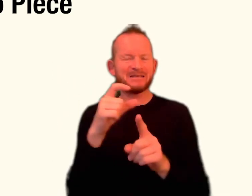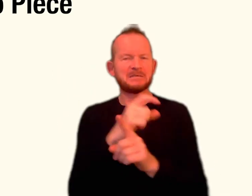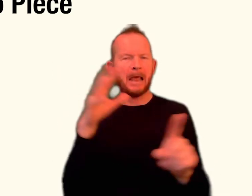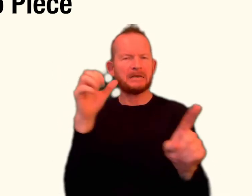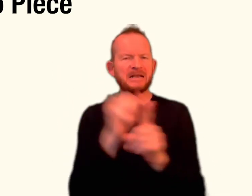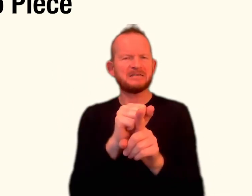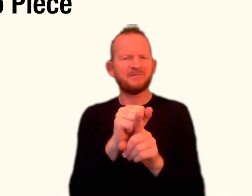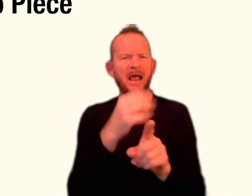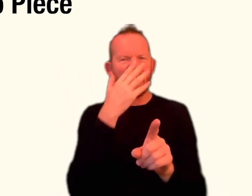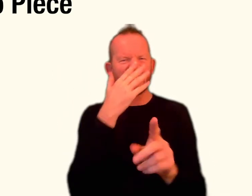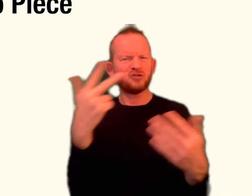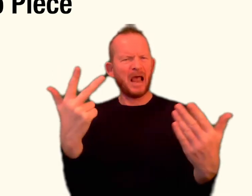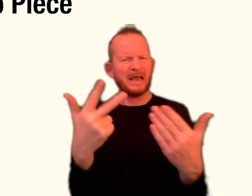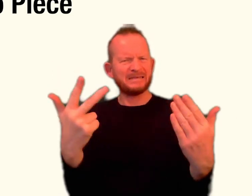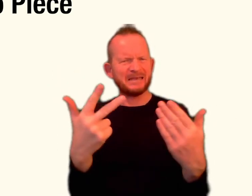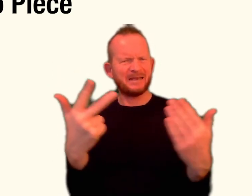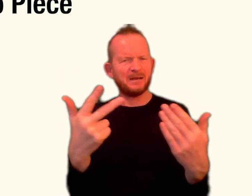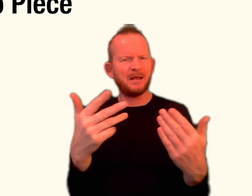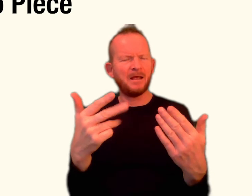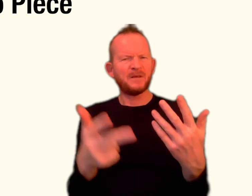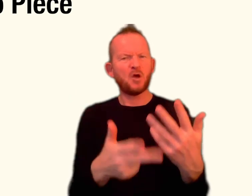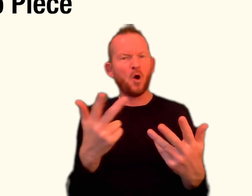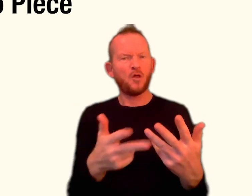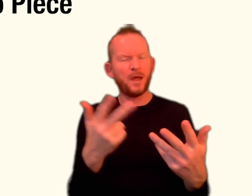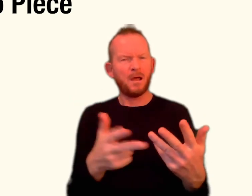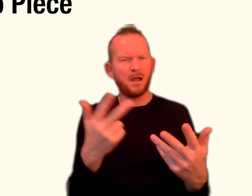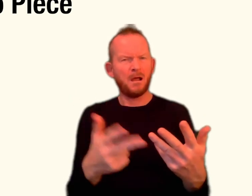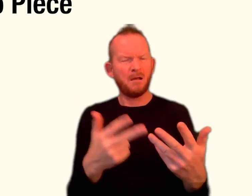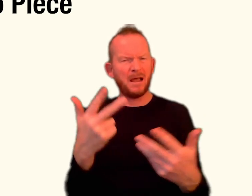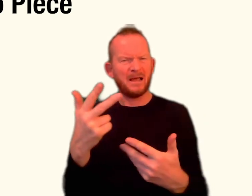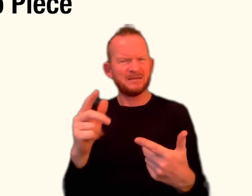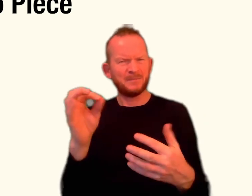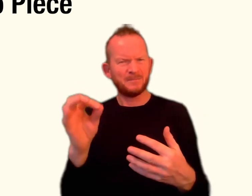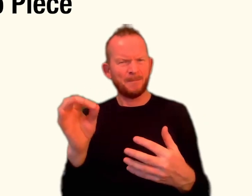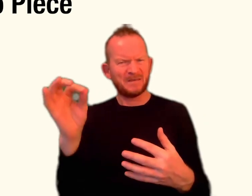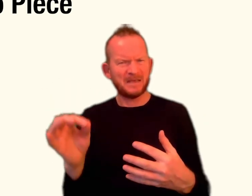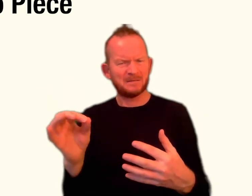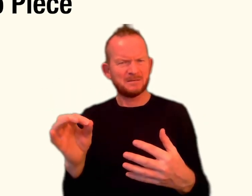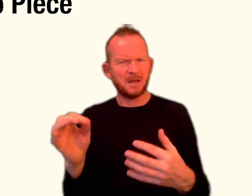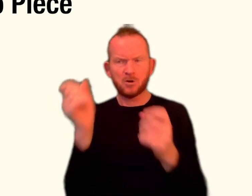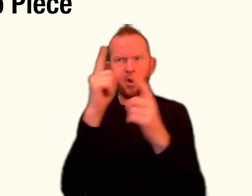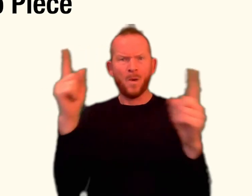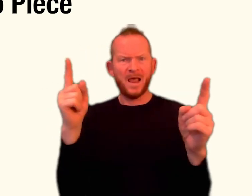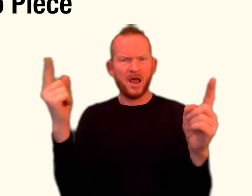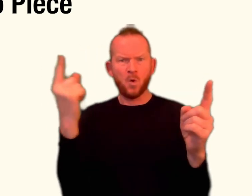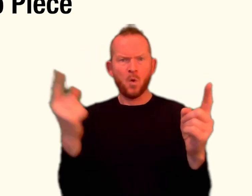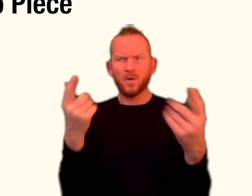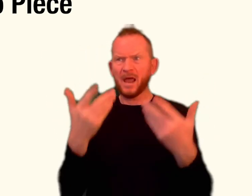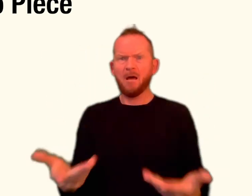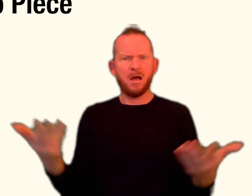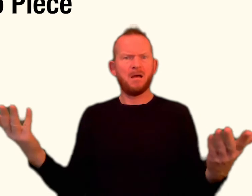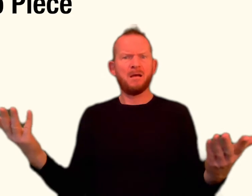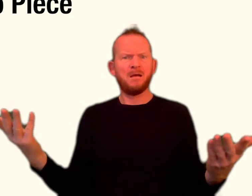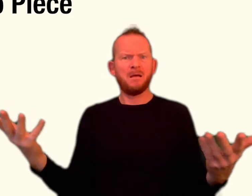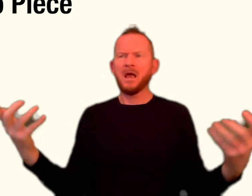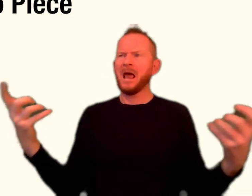identified by the age of 18, leaving the other 80% unaware of who they are, of